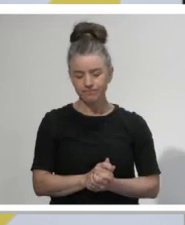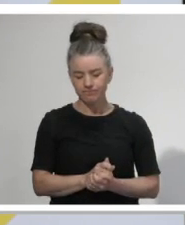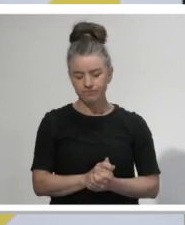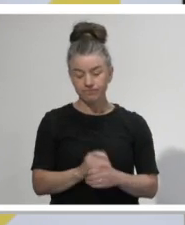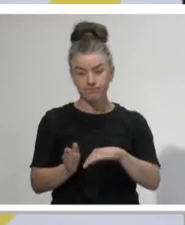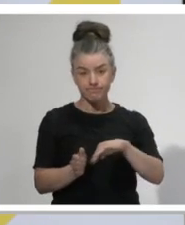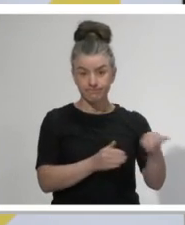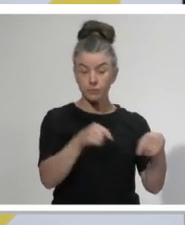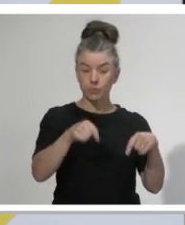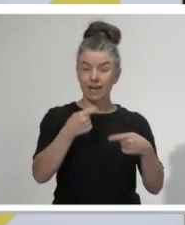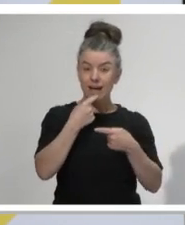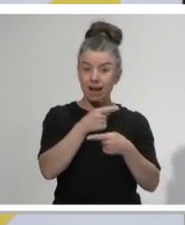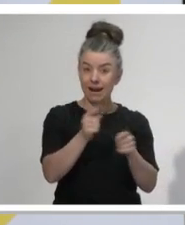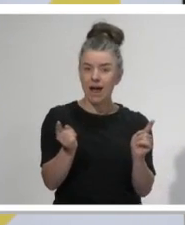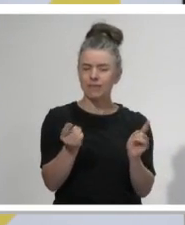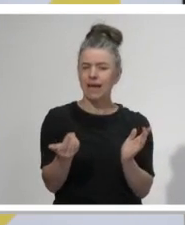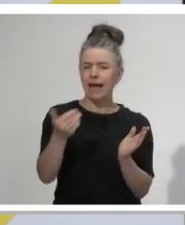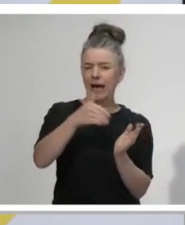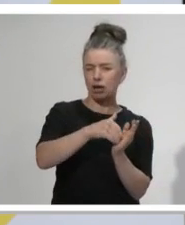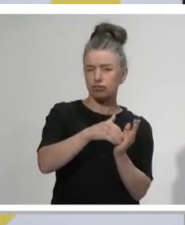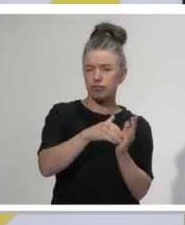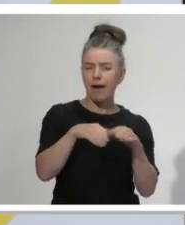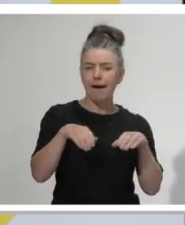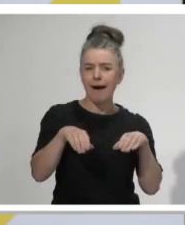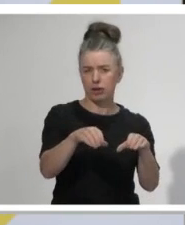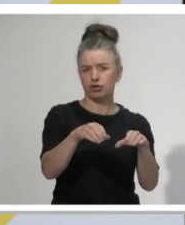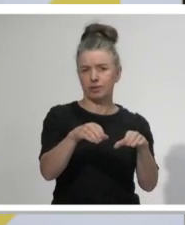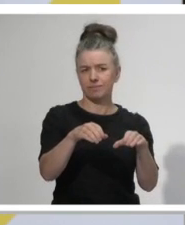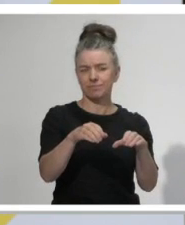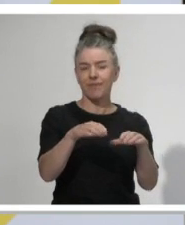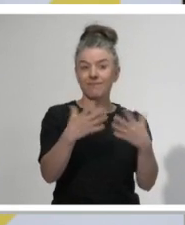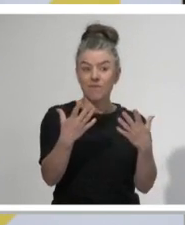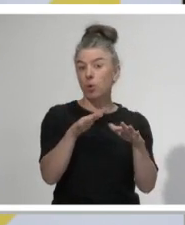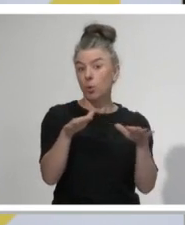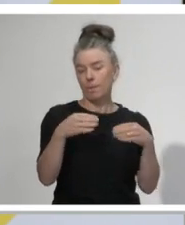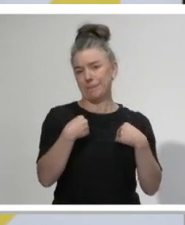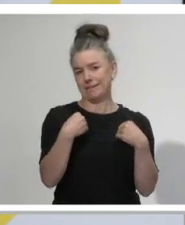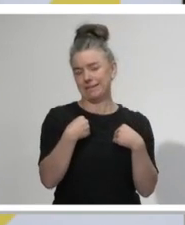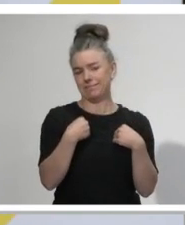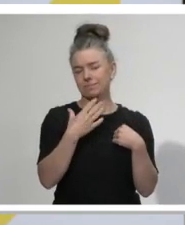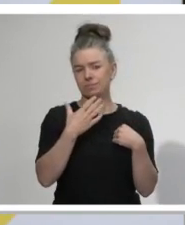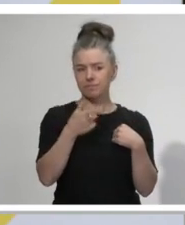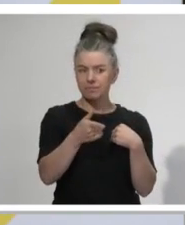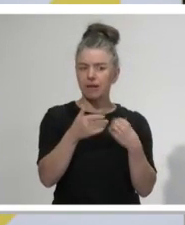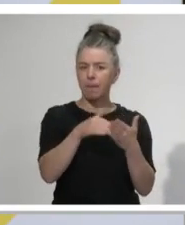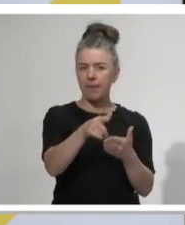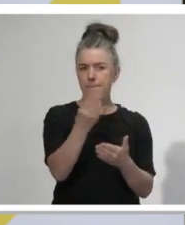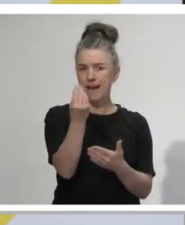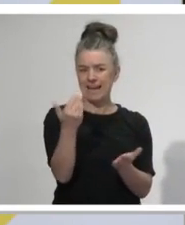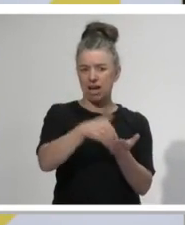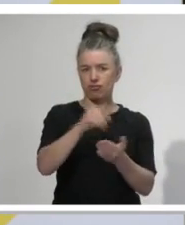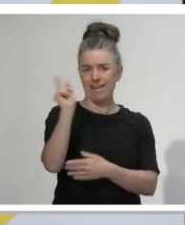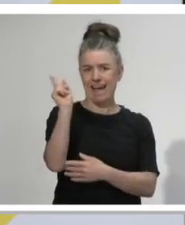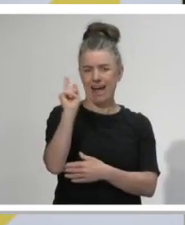we are also announcing further measures as part of our significant support package for businesses to boost cash flow and protect jobs and